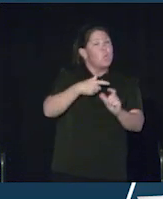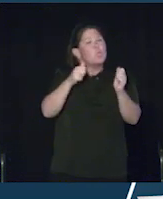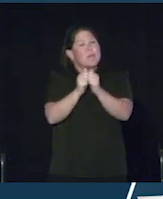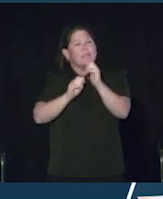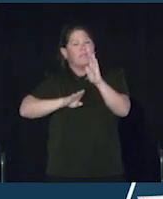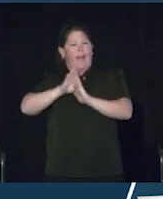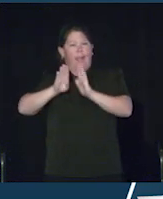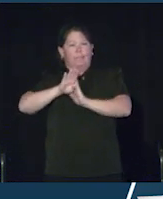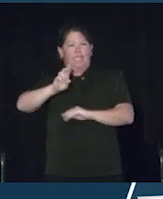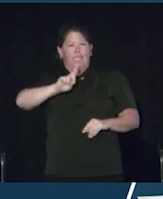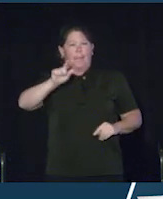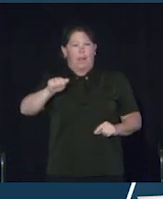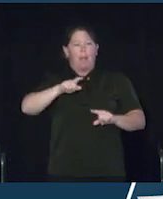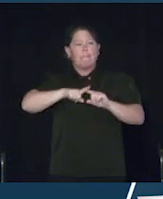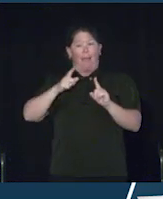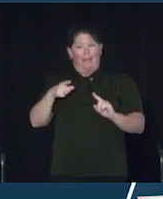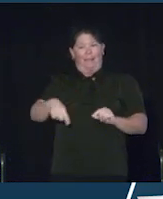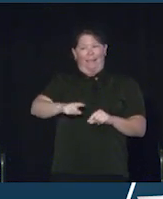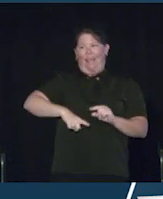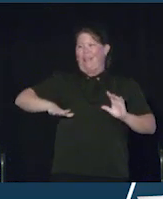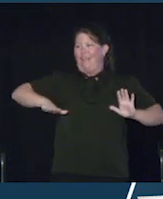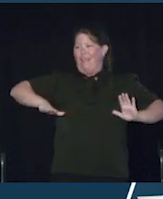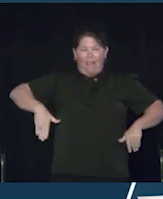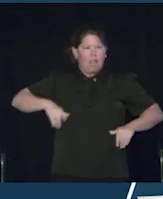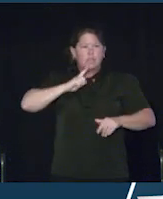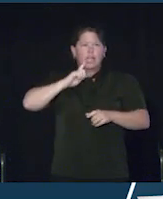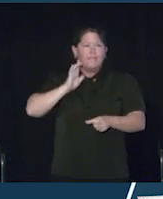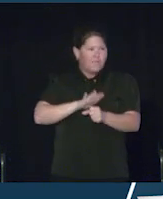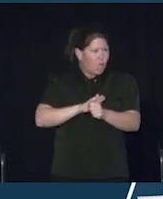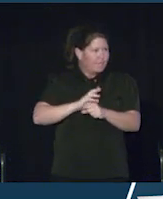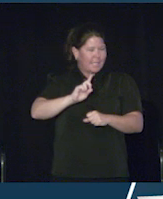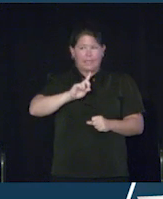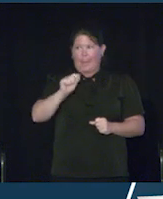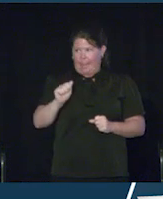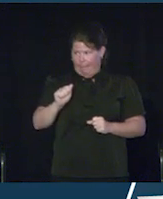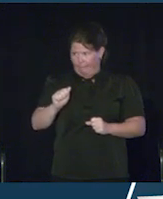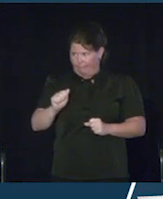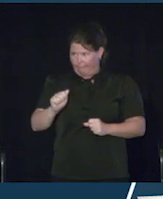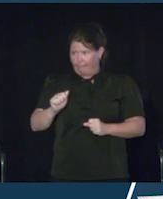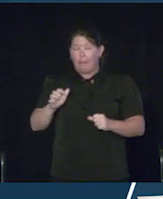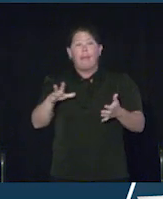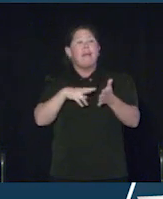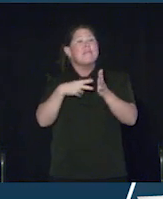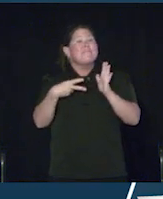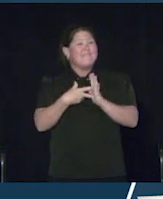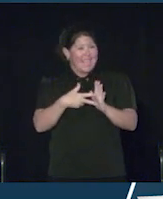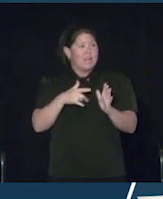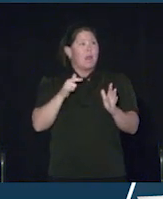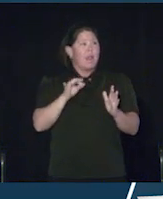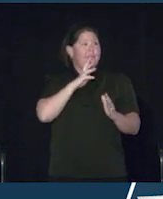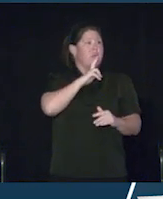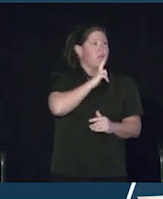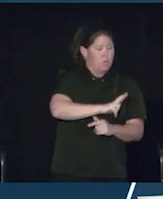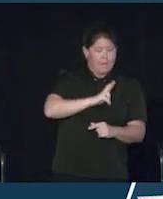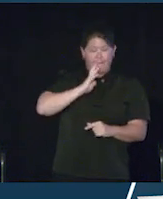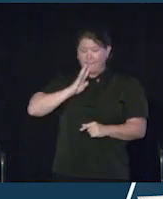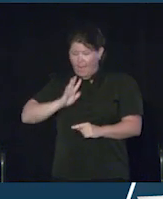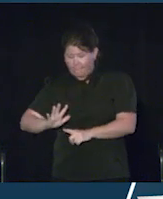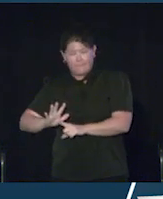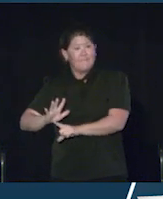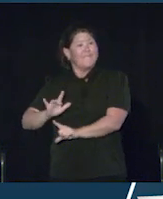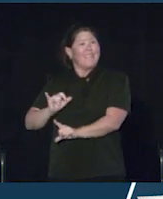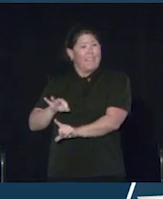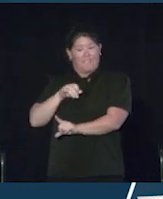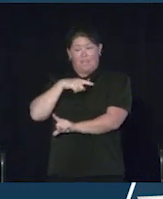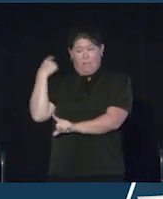just haven't quite have a confirmed diagnosis of a developmental disability. By the age of 5, if we receive the confirmed